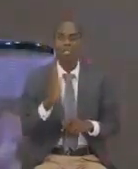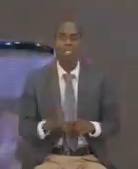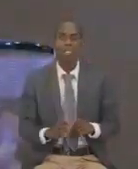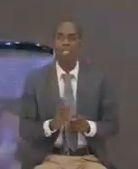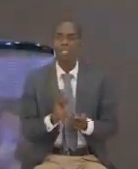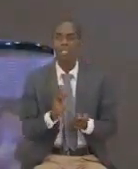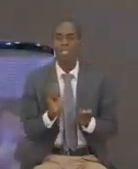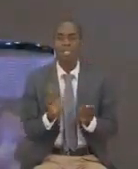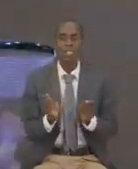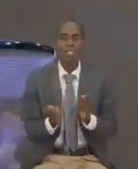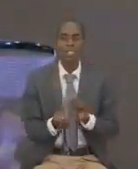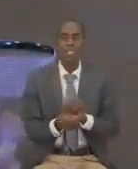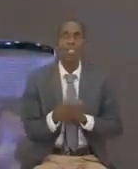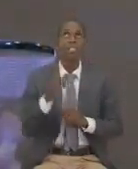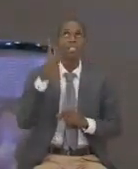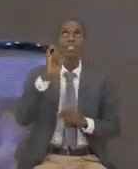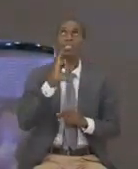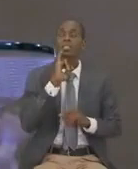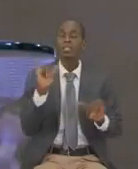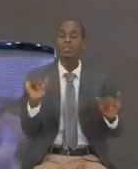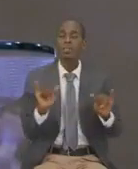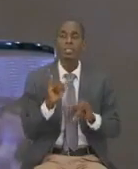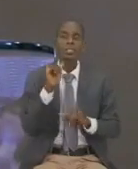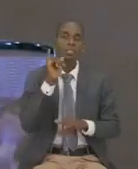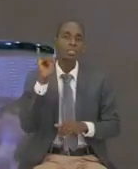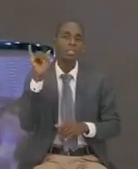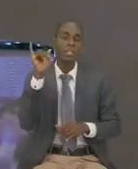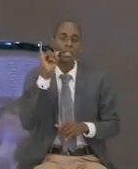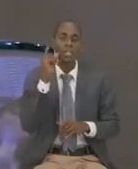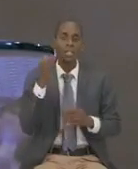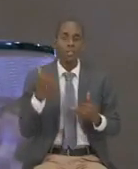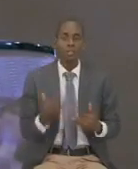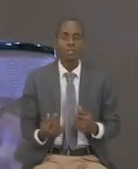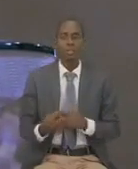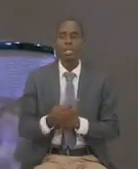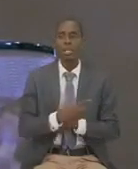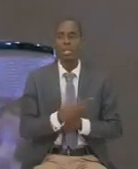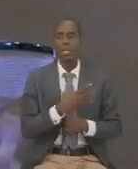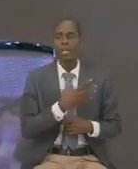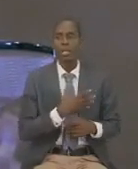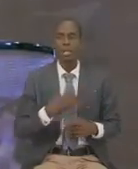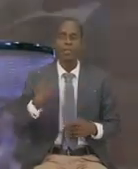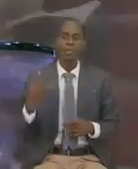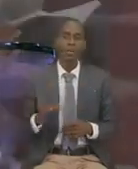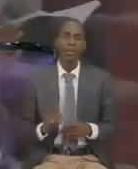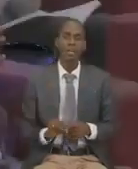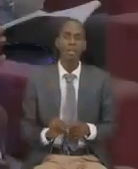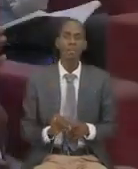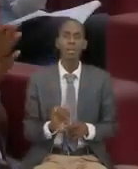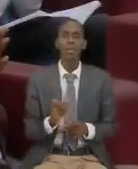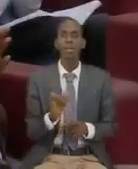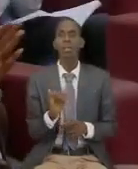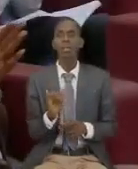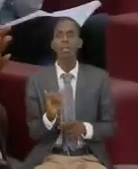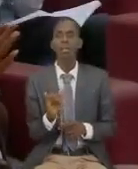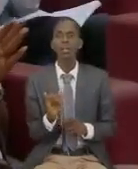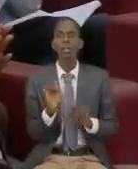never change. The same yesterday, today, and